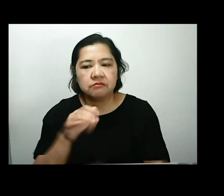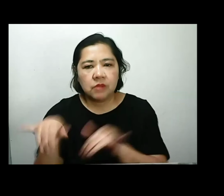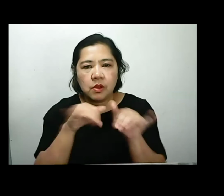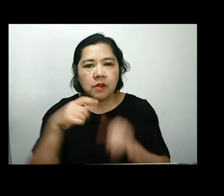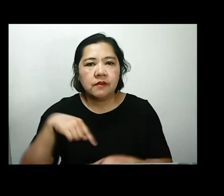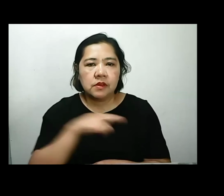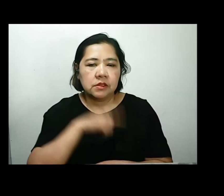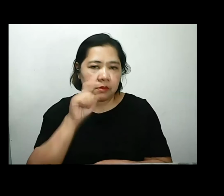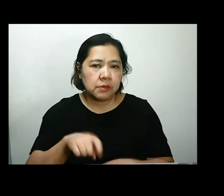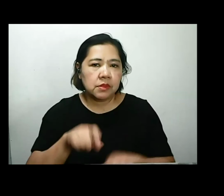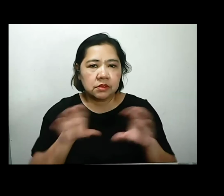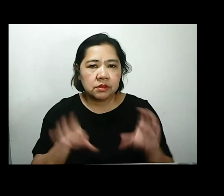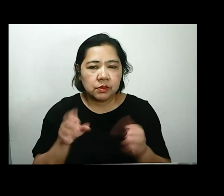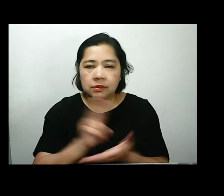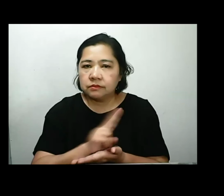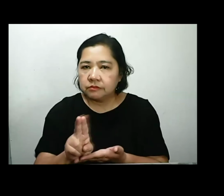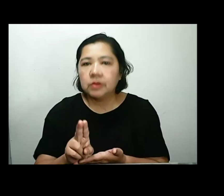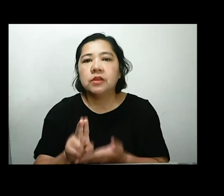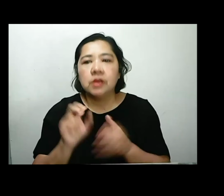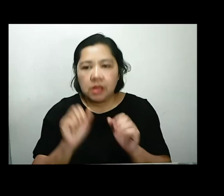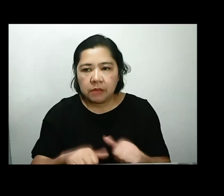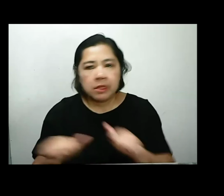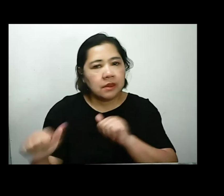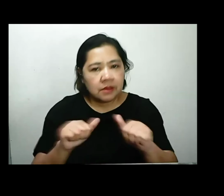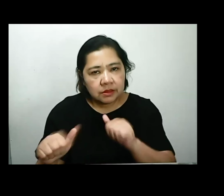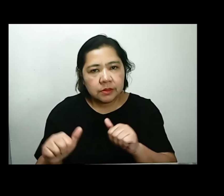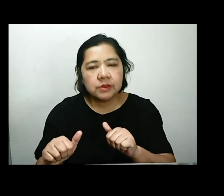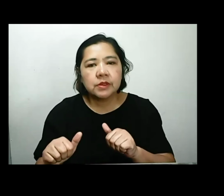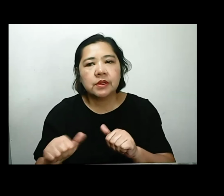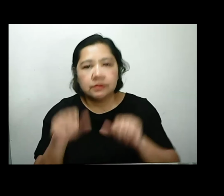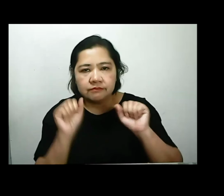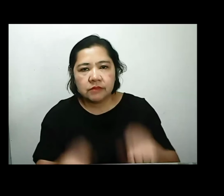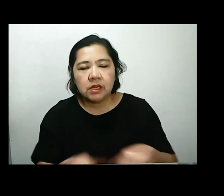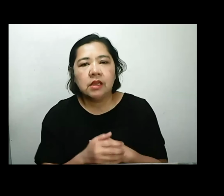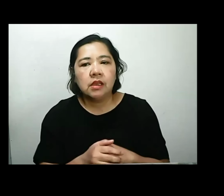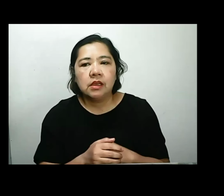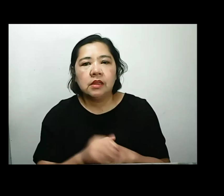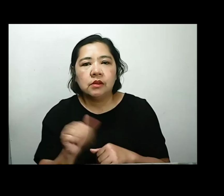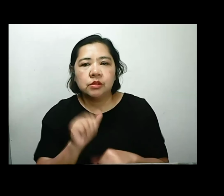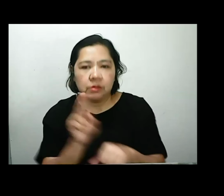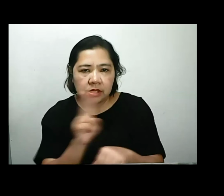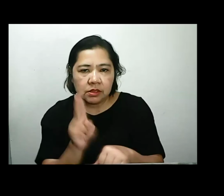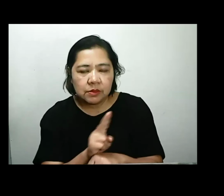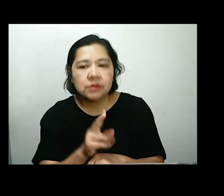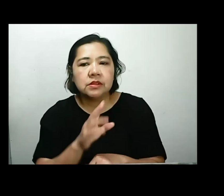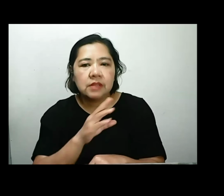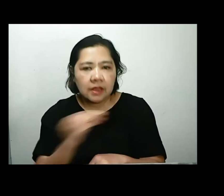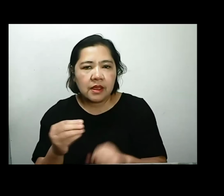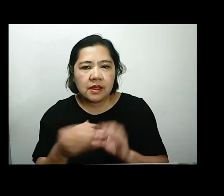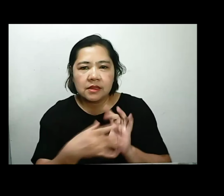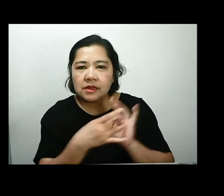university, and so that it will be actionable, the science is actionable, it's consumable and relatable as what you have